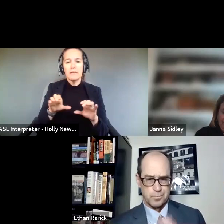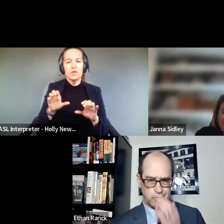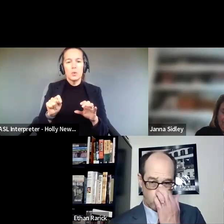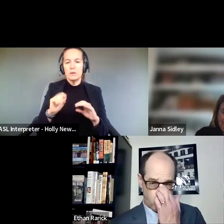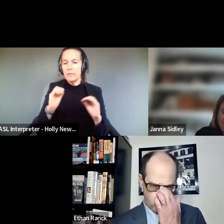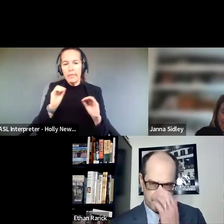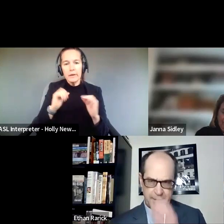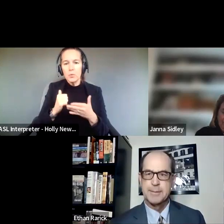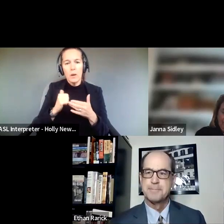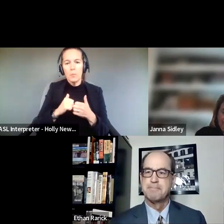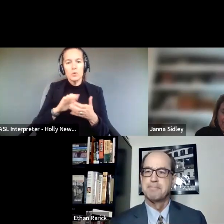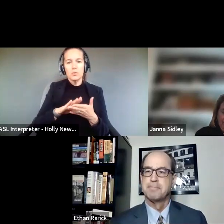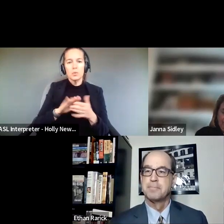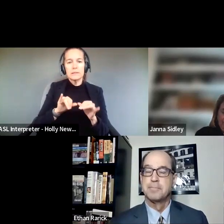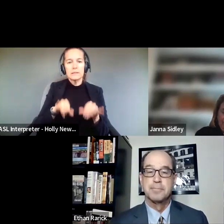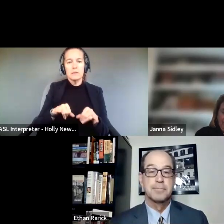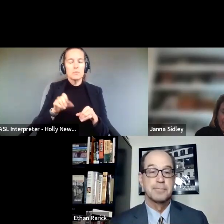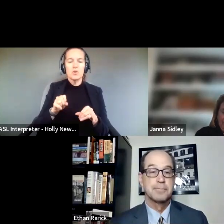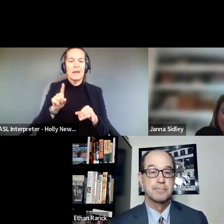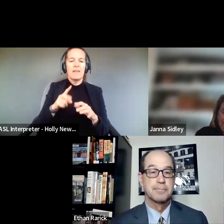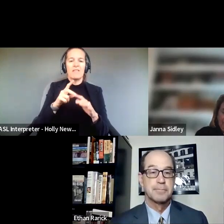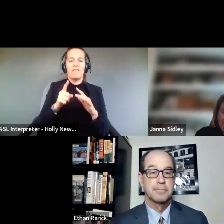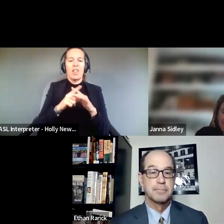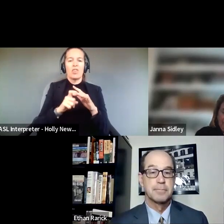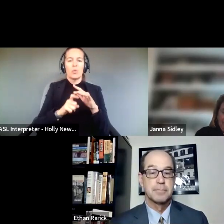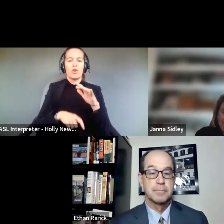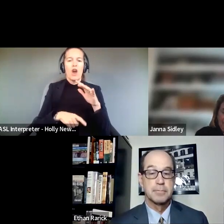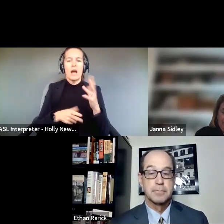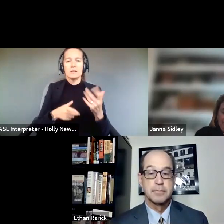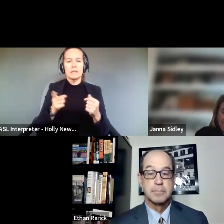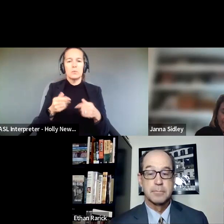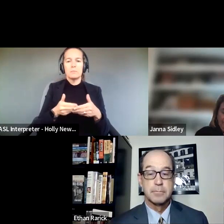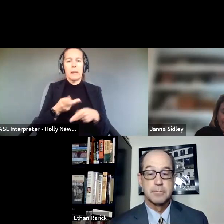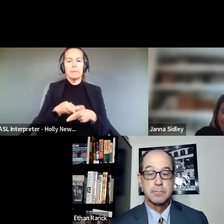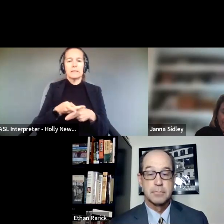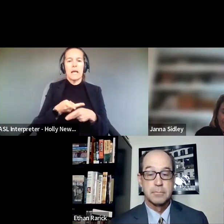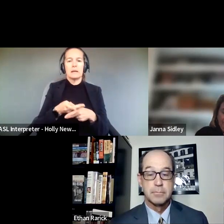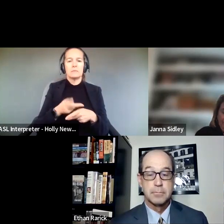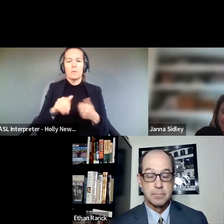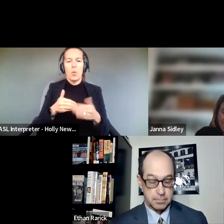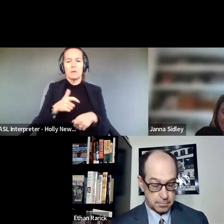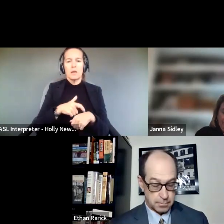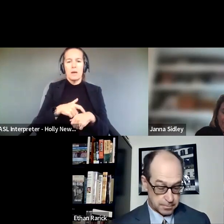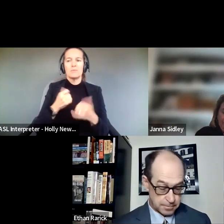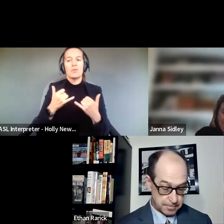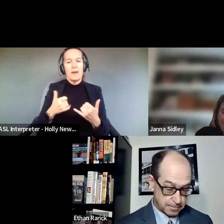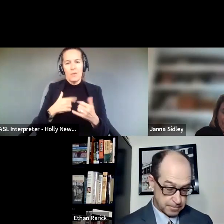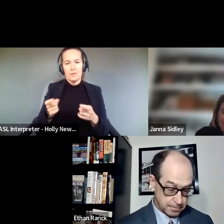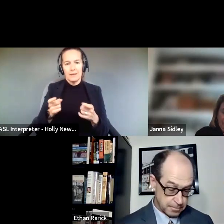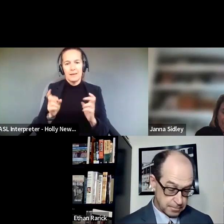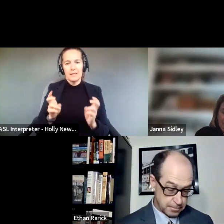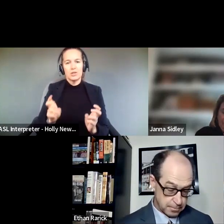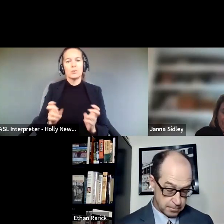system. So he fell through the cracks. He was a baby. He was being babysat the entire time. And now we're dealing with issues of him as an